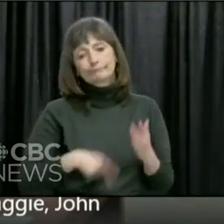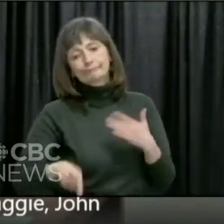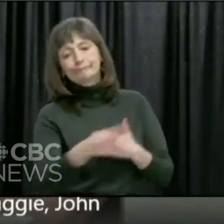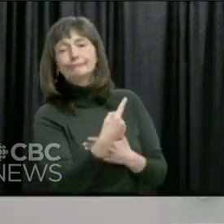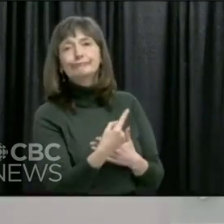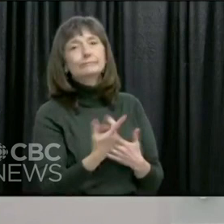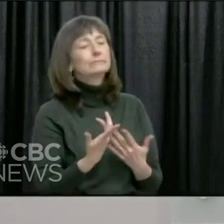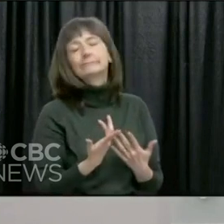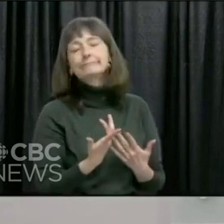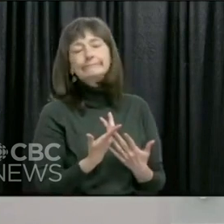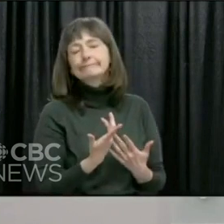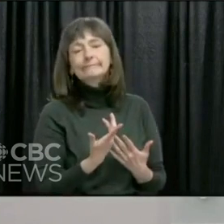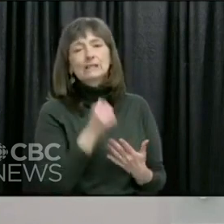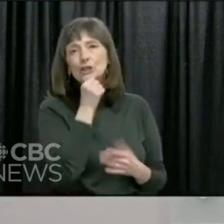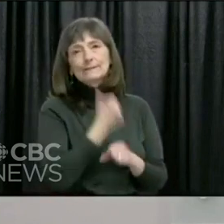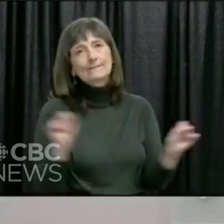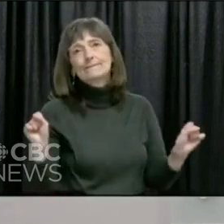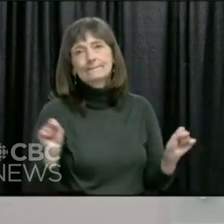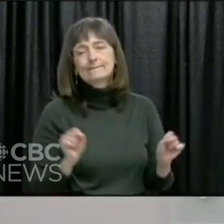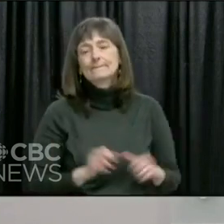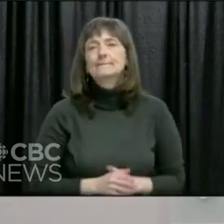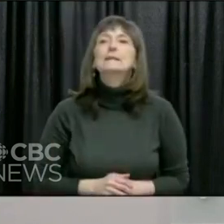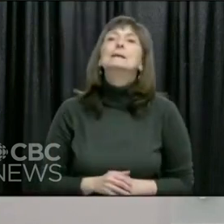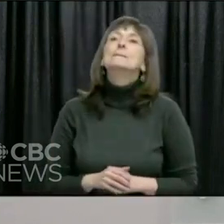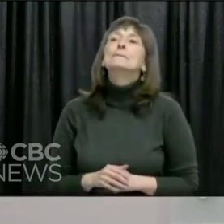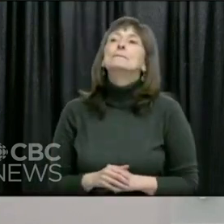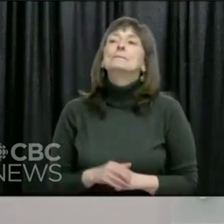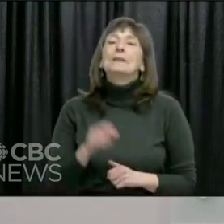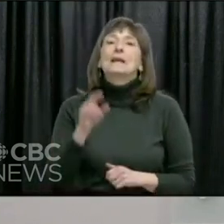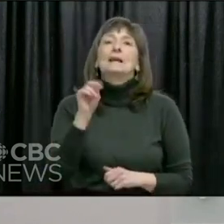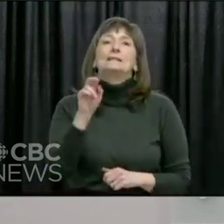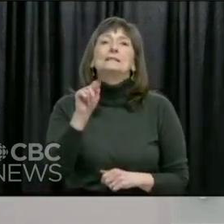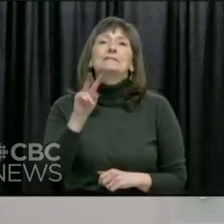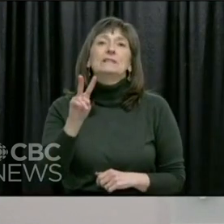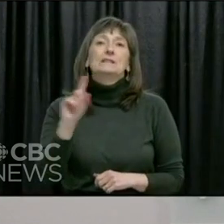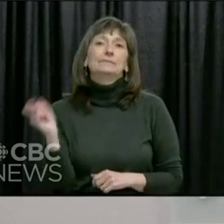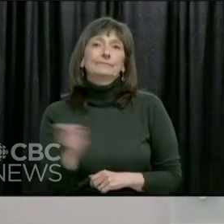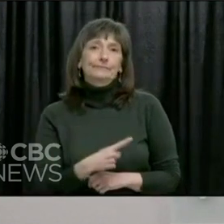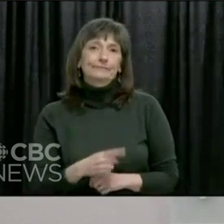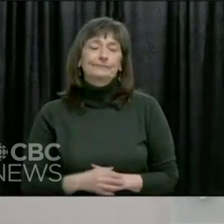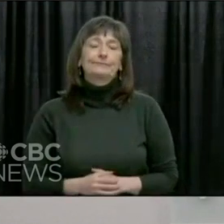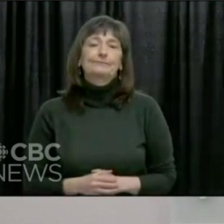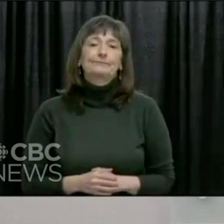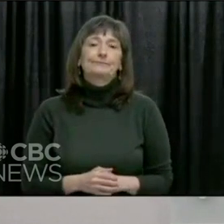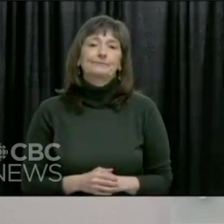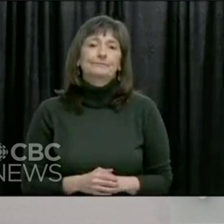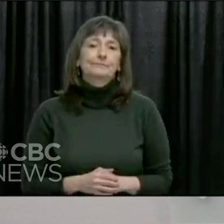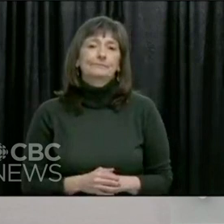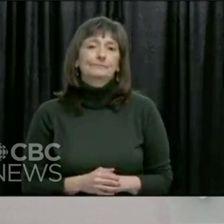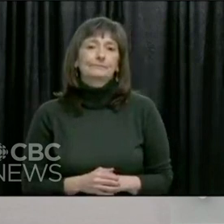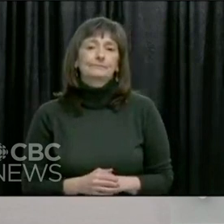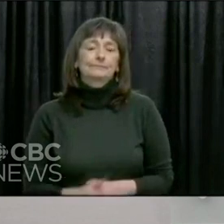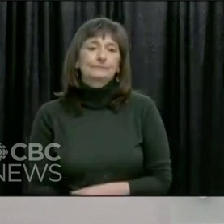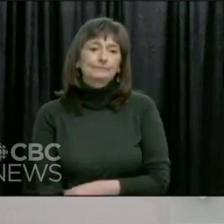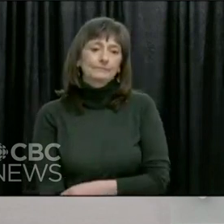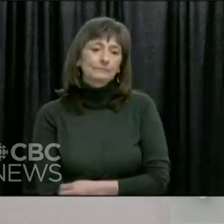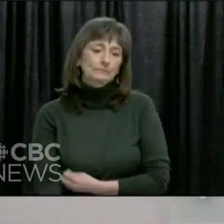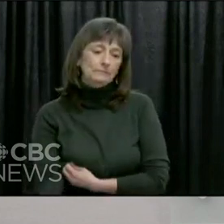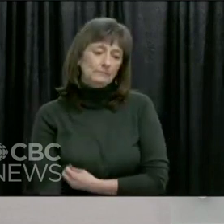Thank you. Our next questions are from Kellyanne Roberts of NTV News. Please go ahead.